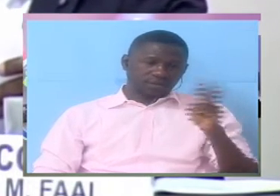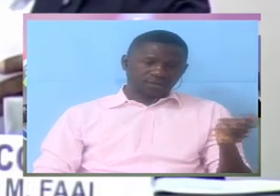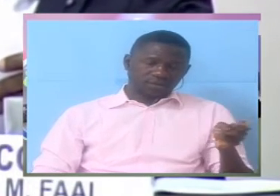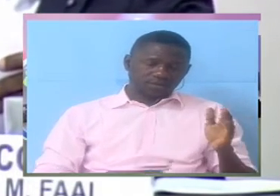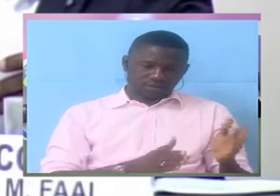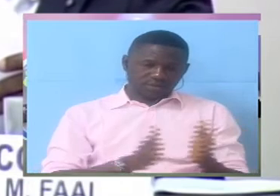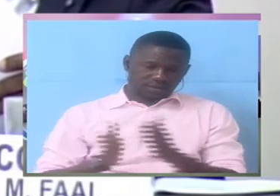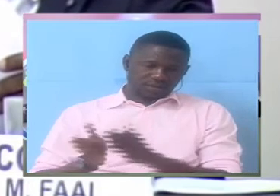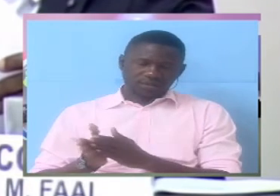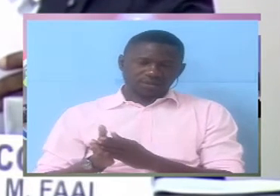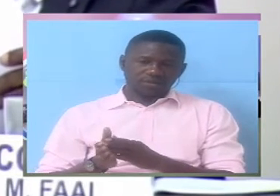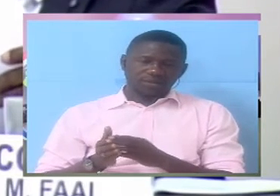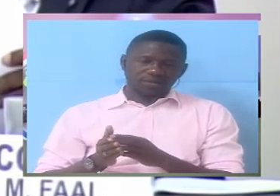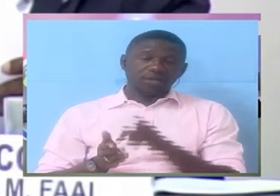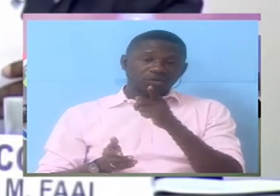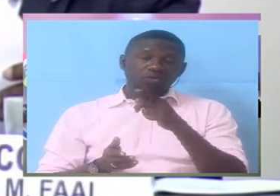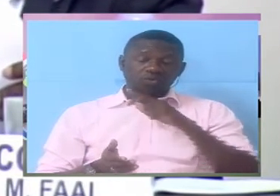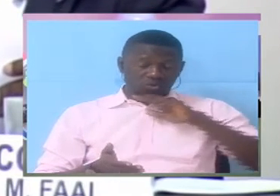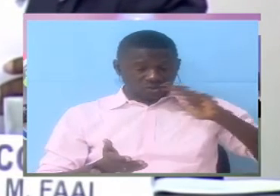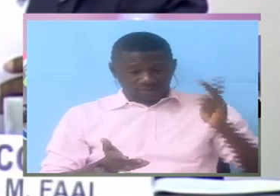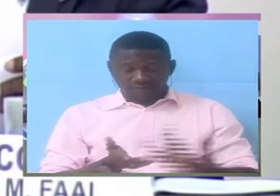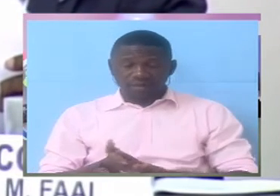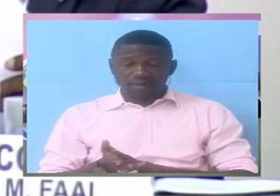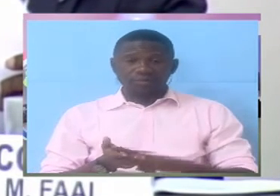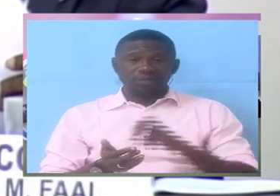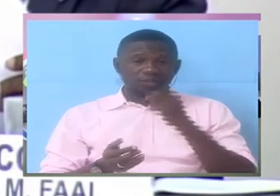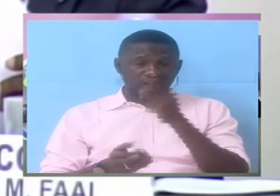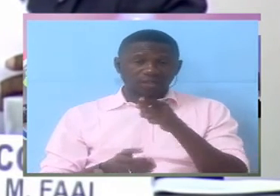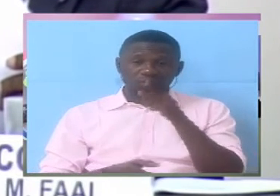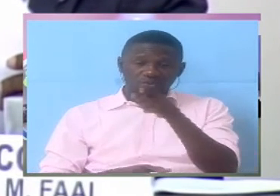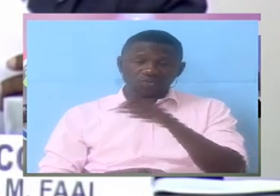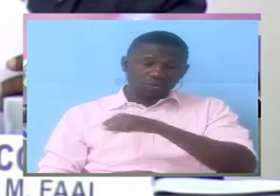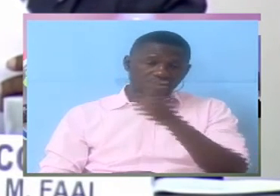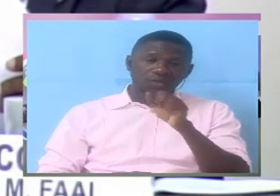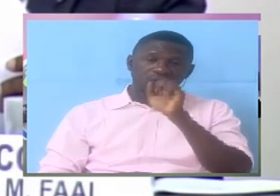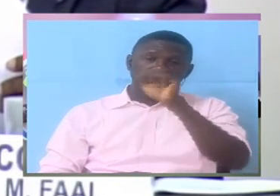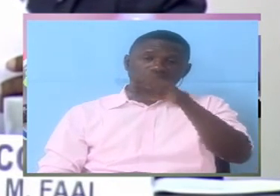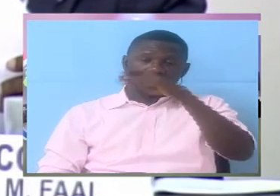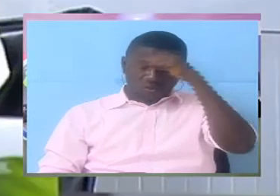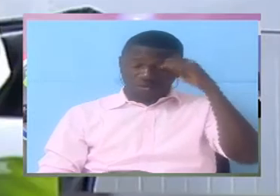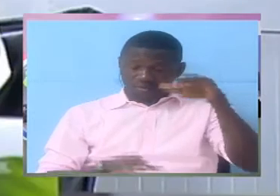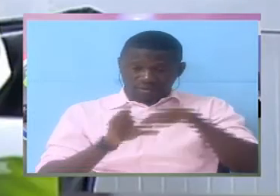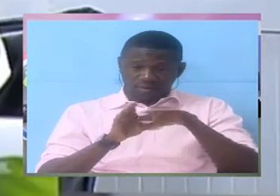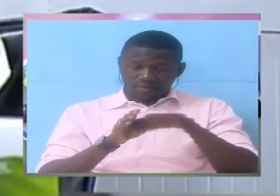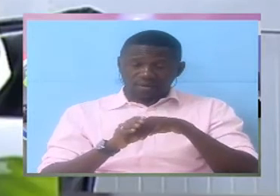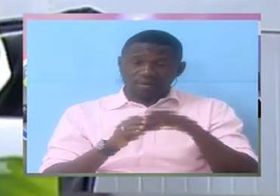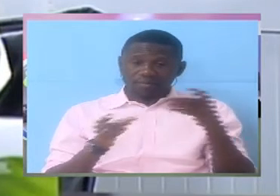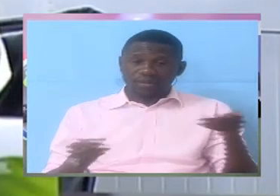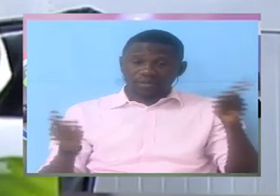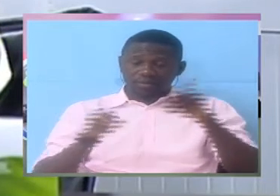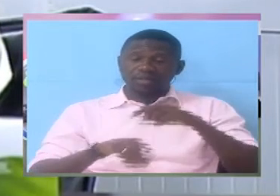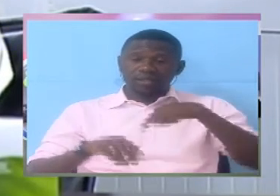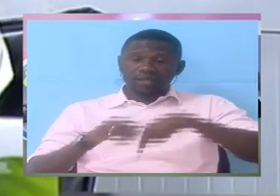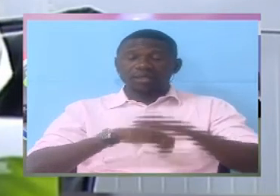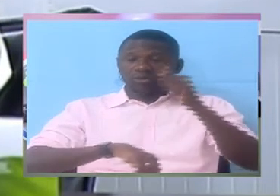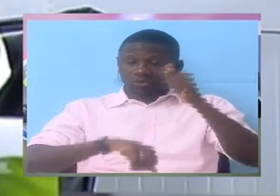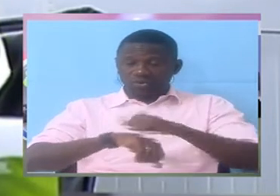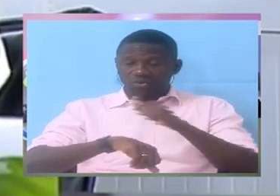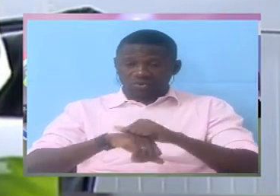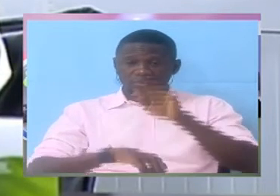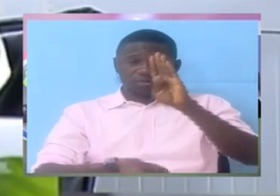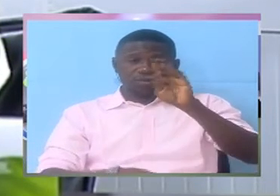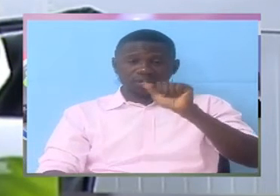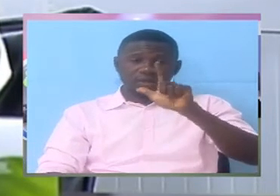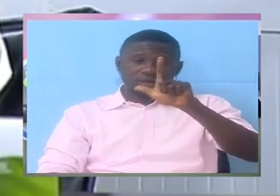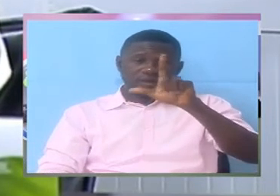at investigation. Yenyi sabote ni lako andu yisonda nyina lako. Ite ni do nyo kota ngolo nying. Ite ali Balo Kante alia tajire ala watu mena alabe ku nying al Balo ku